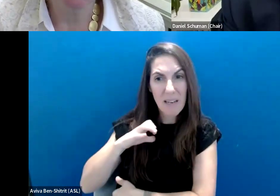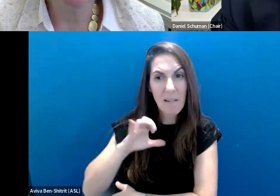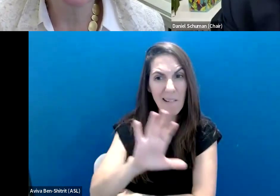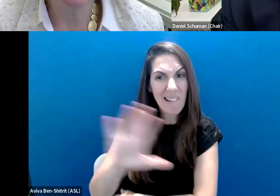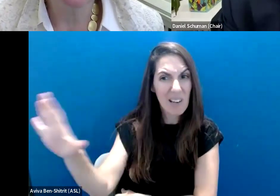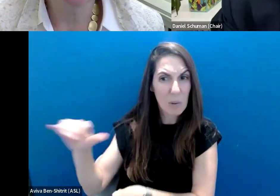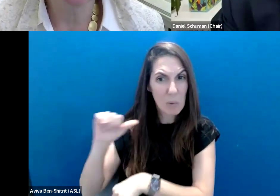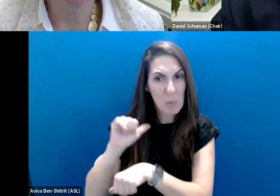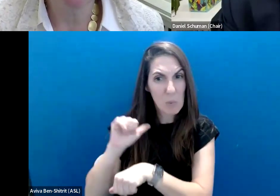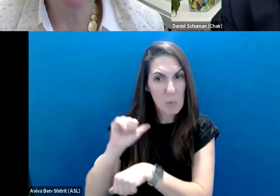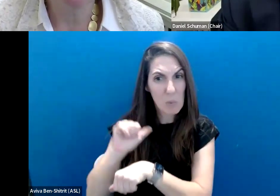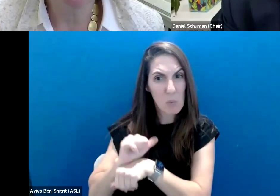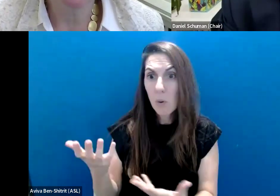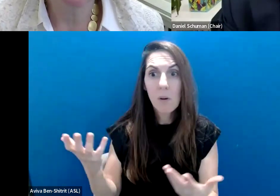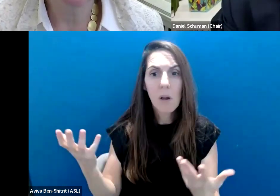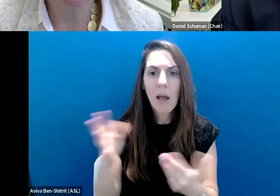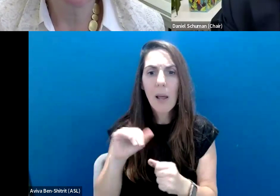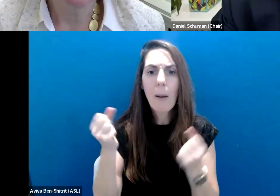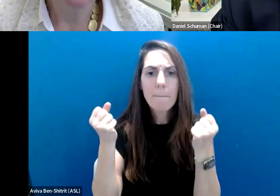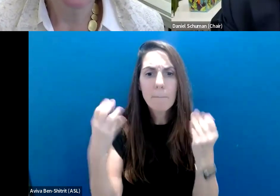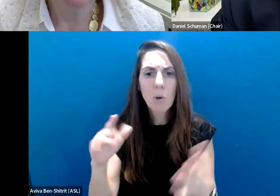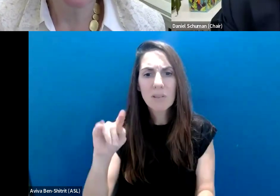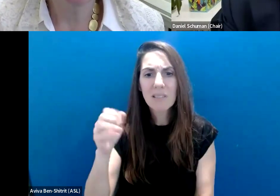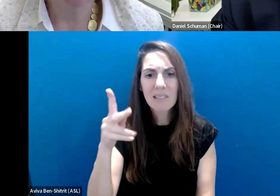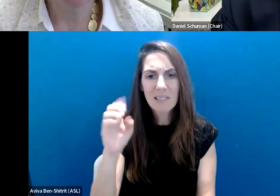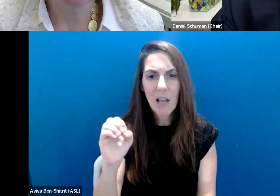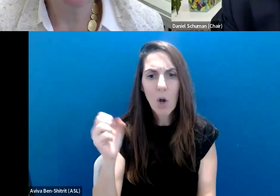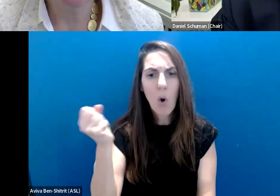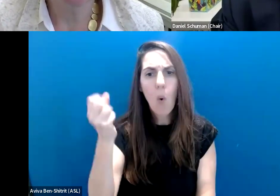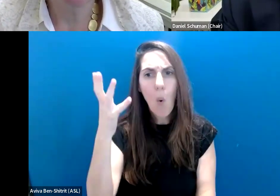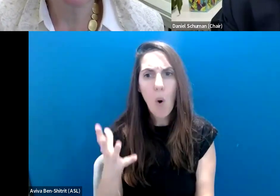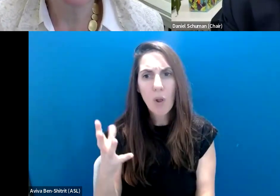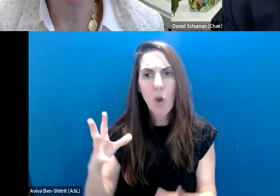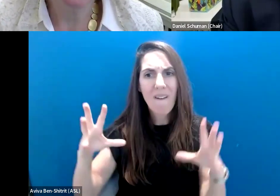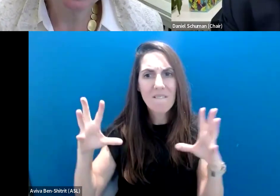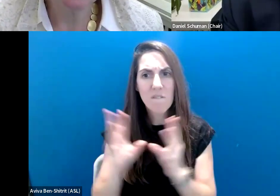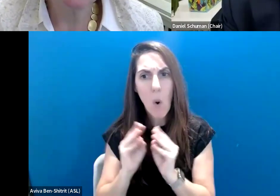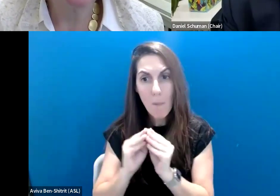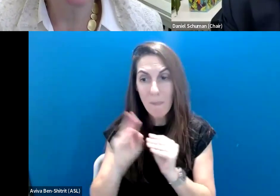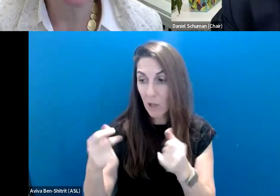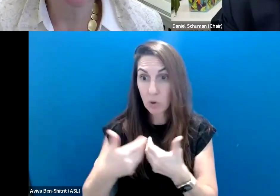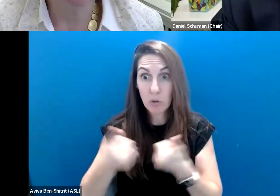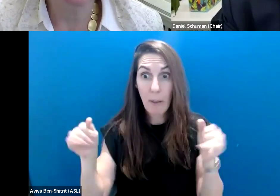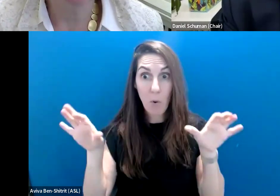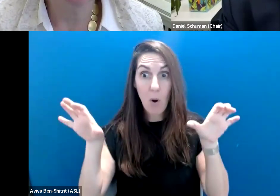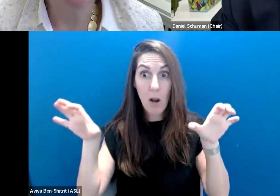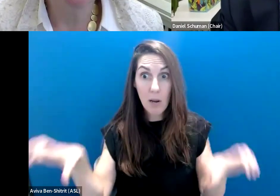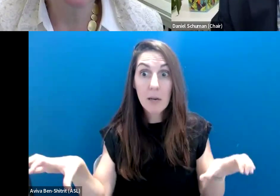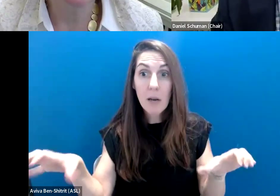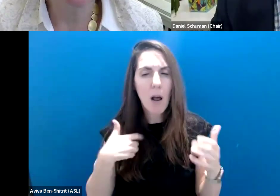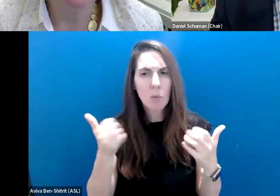the multi-stakeholder forum? You were explaining you thought those were two separate entities, and I would love